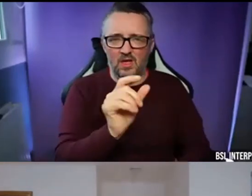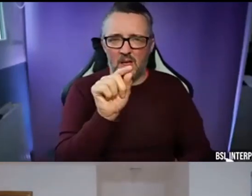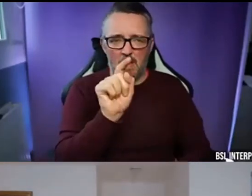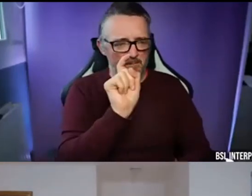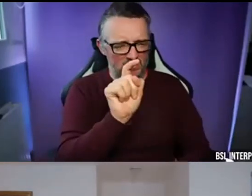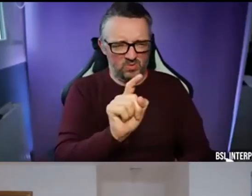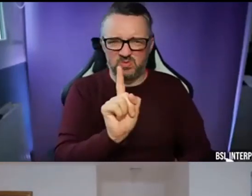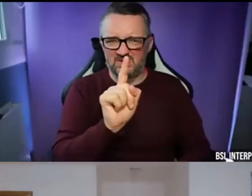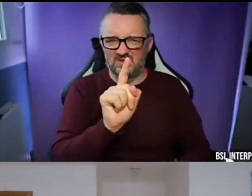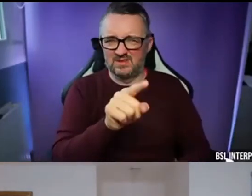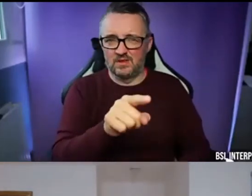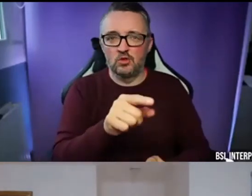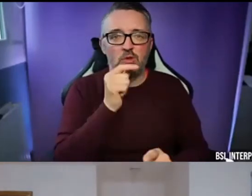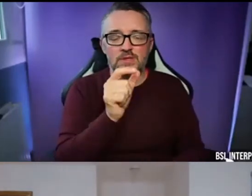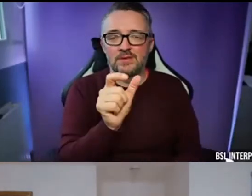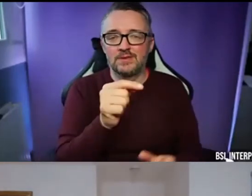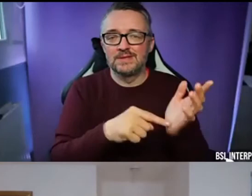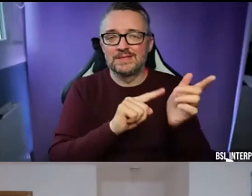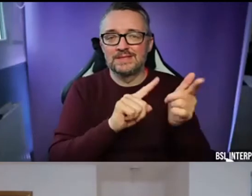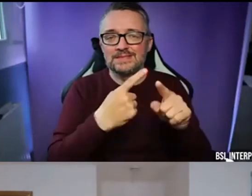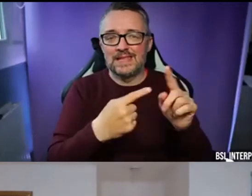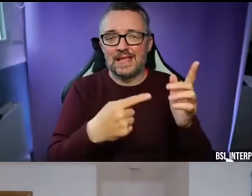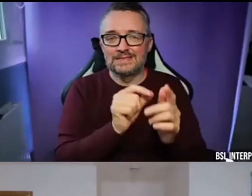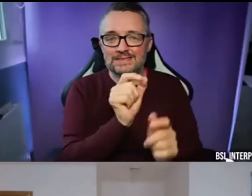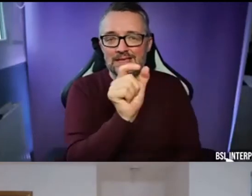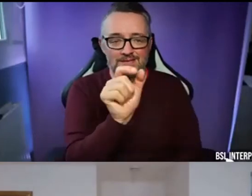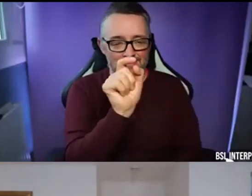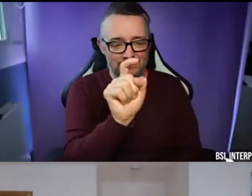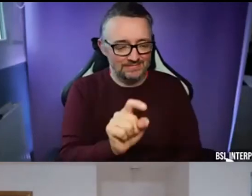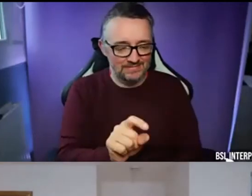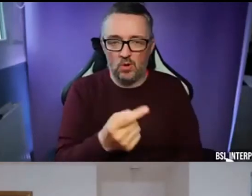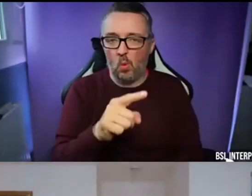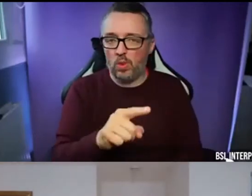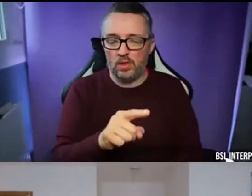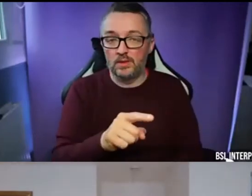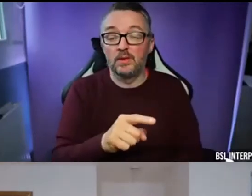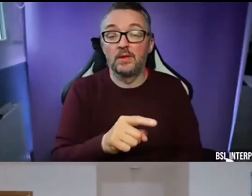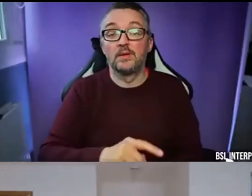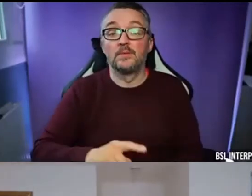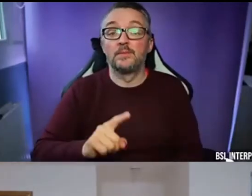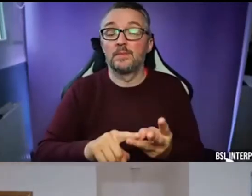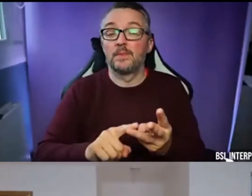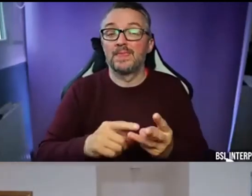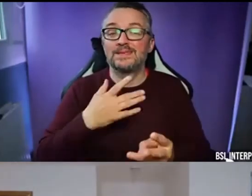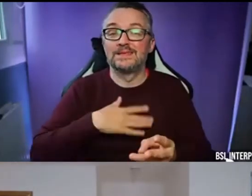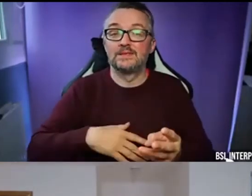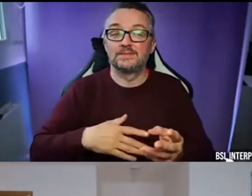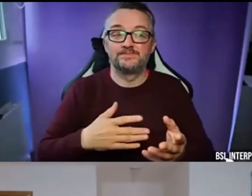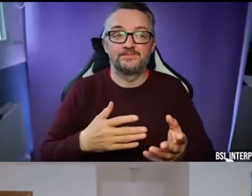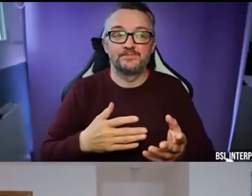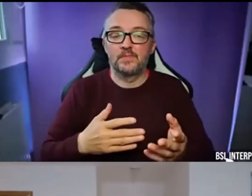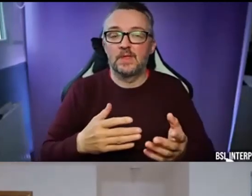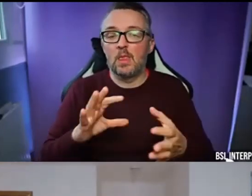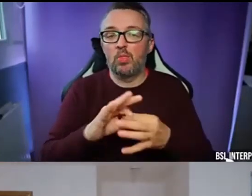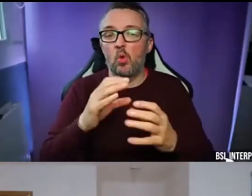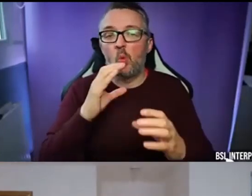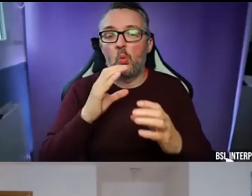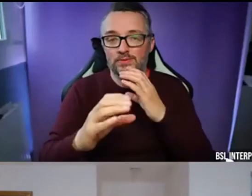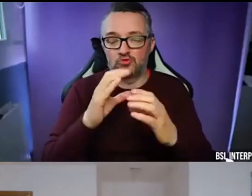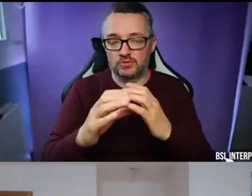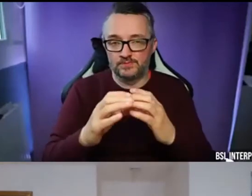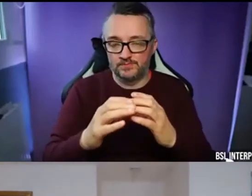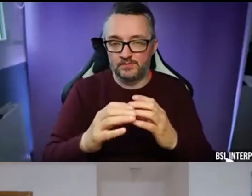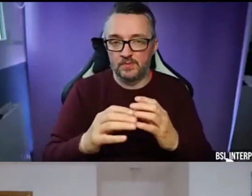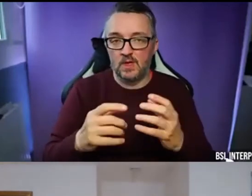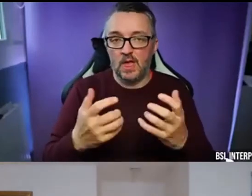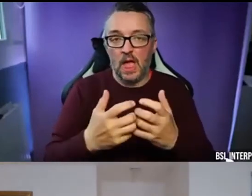to just having text. And lastly, moving on to communication, again, real-time planning came up, but also in terms of communicating